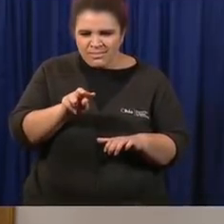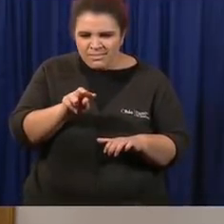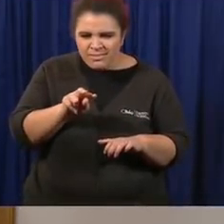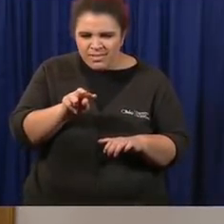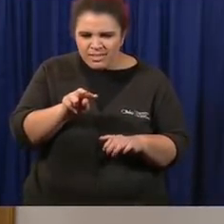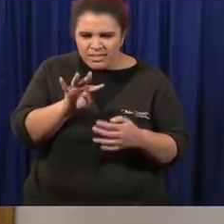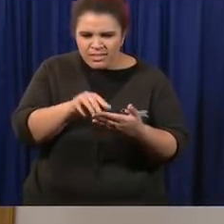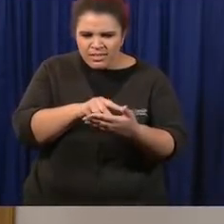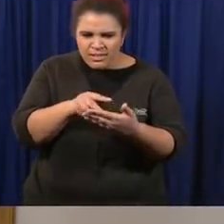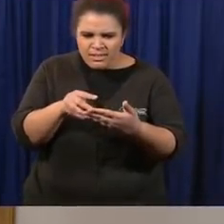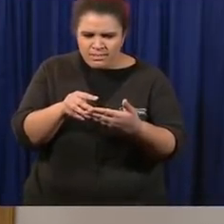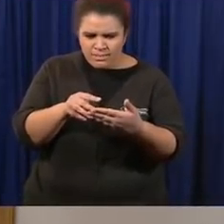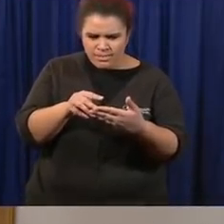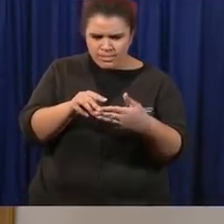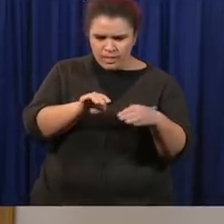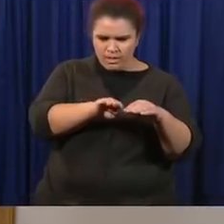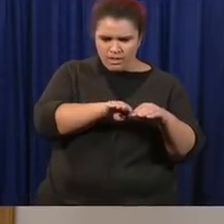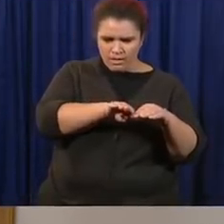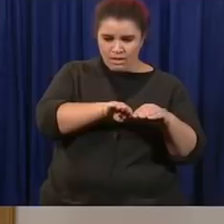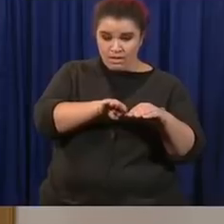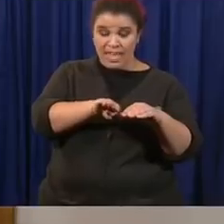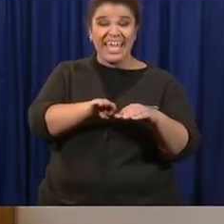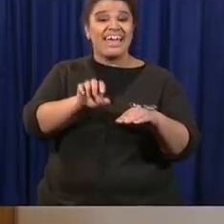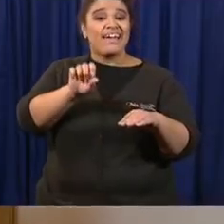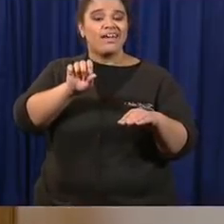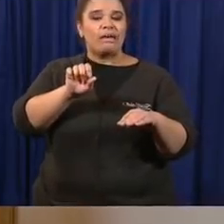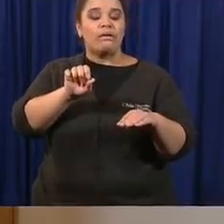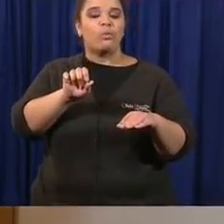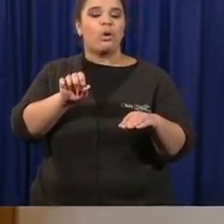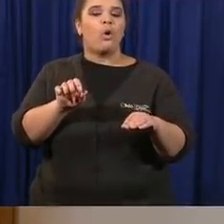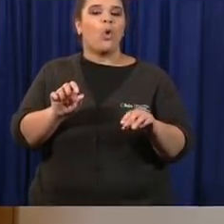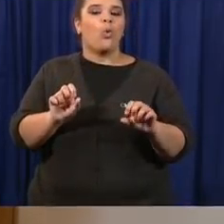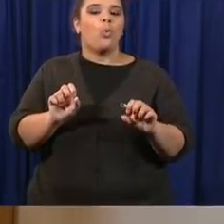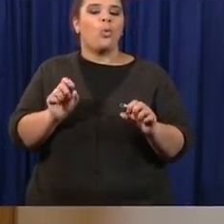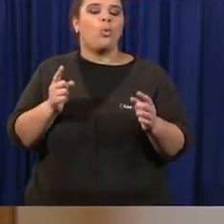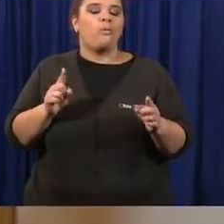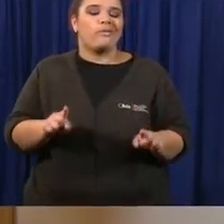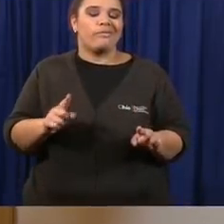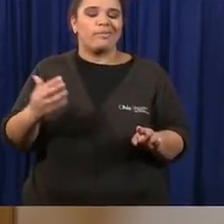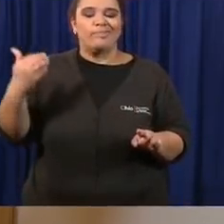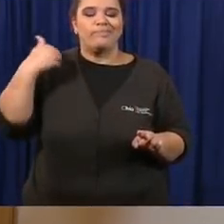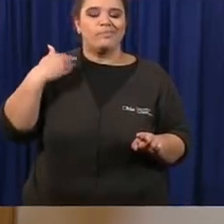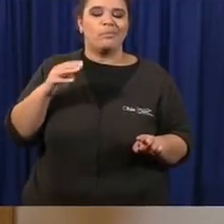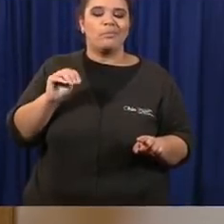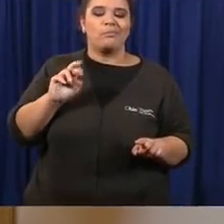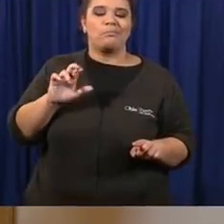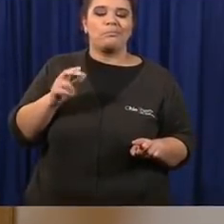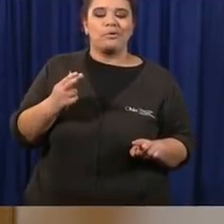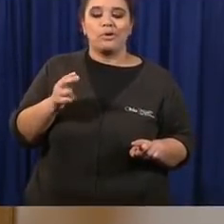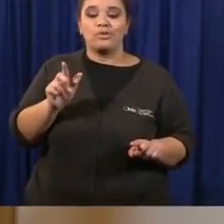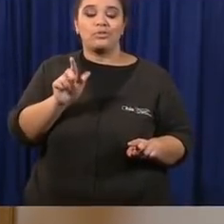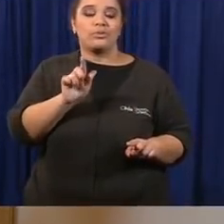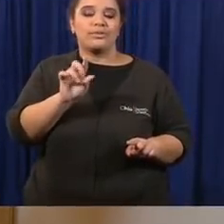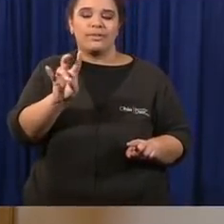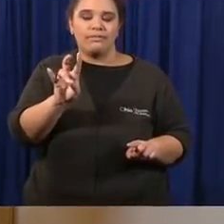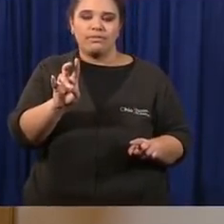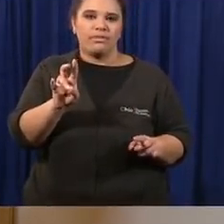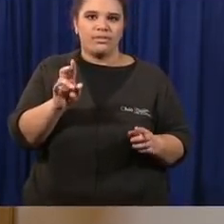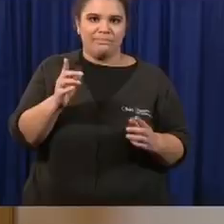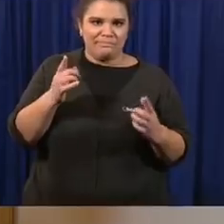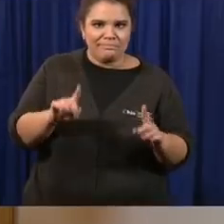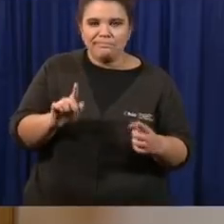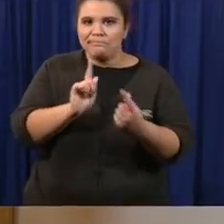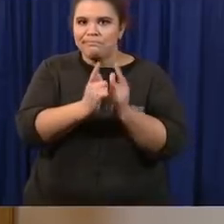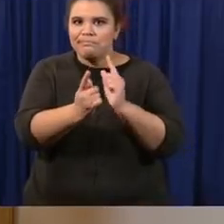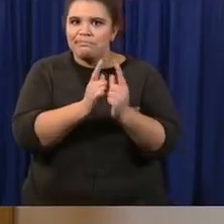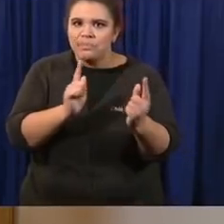that the peak would have occurred on March 22nd without any mitigation. I